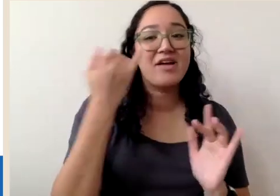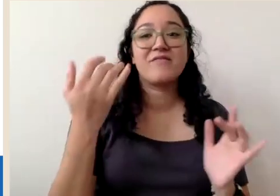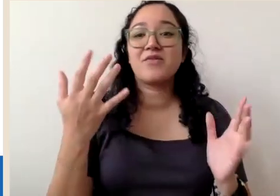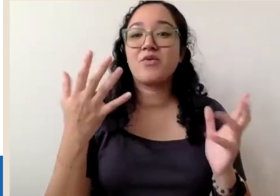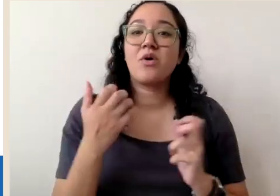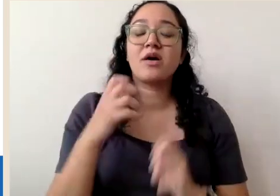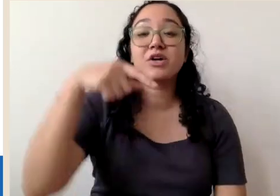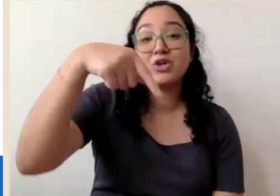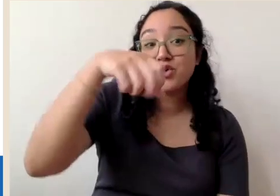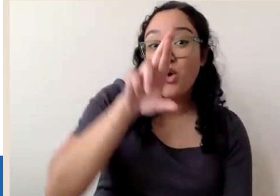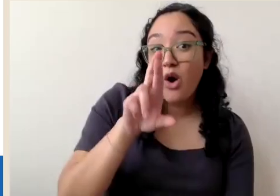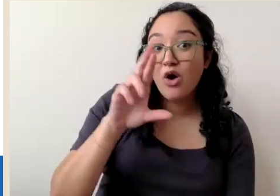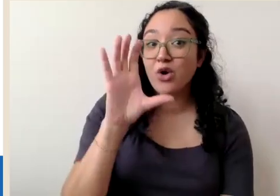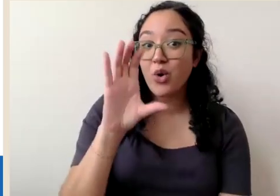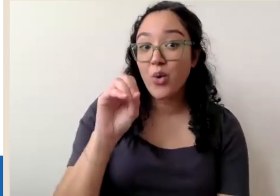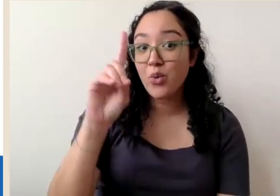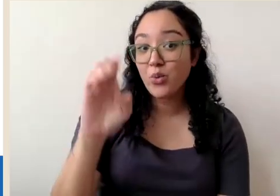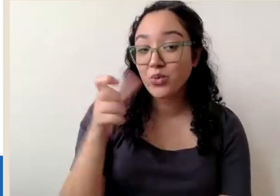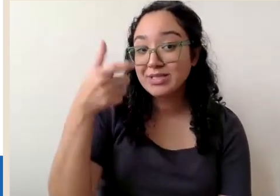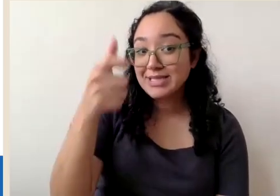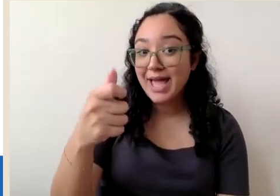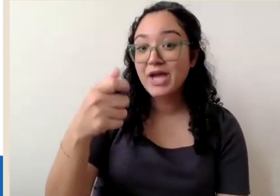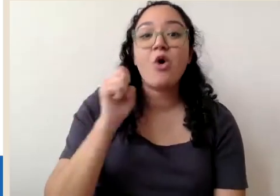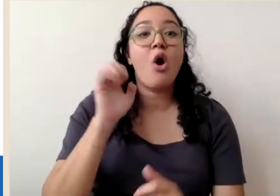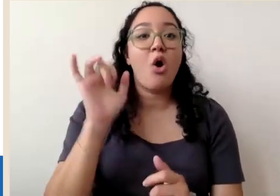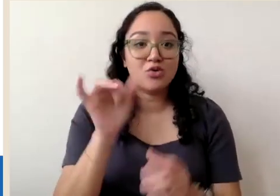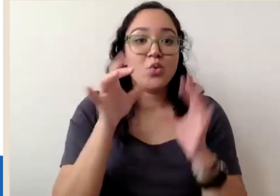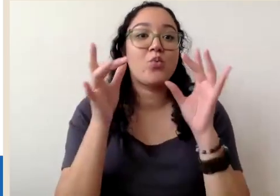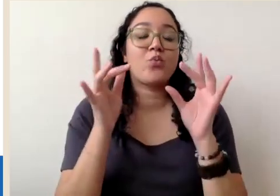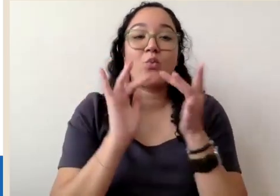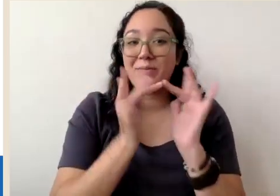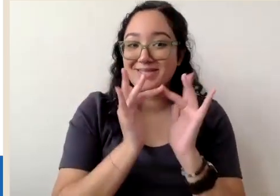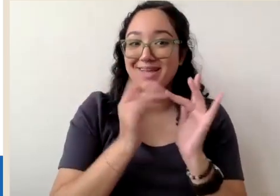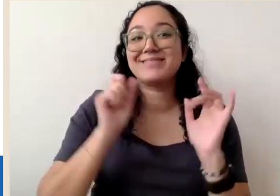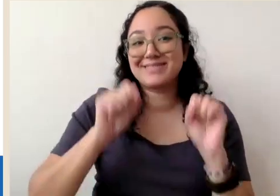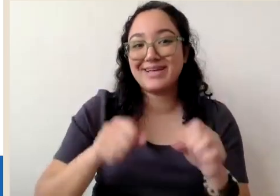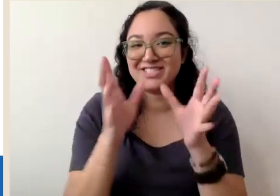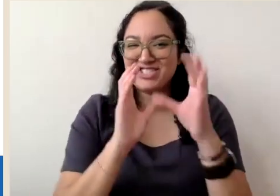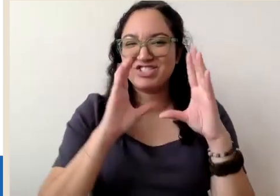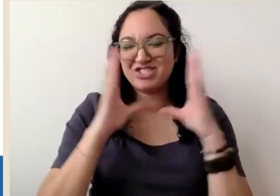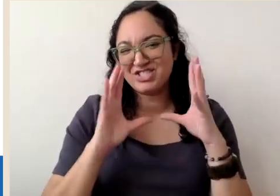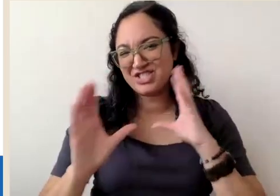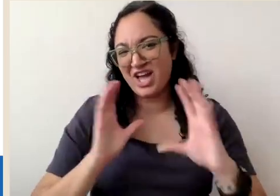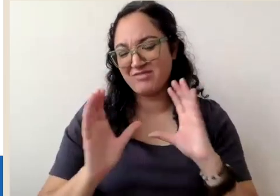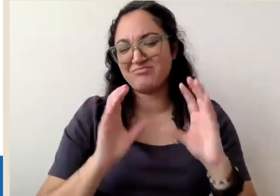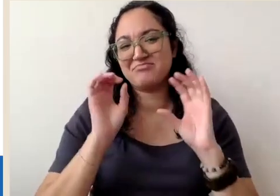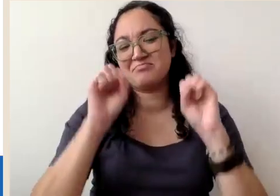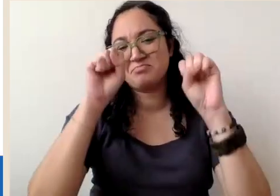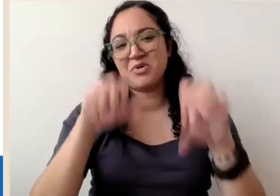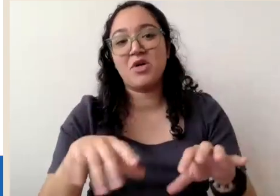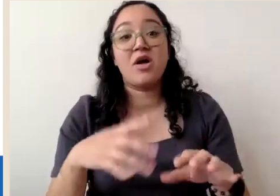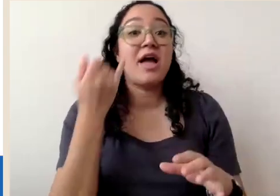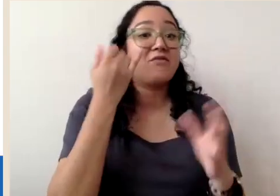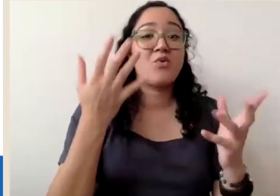either scan our QR code. I'll put our website as well in the chat. You can sign up for our newsletter to find out more information about us, partner with us.